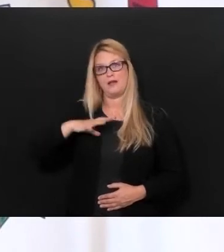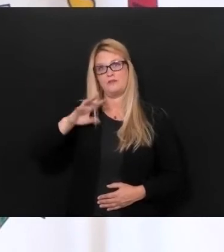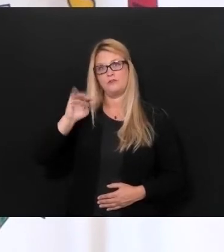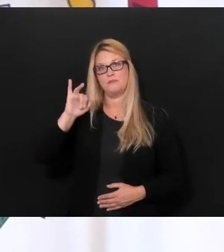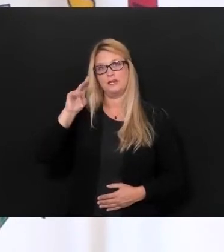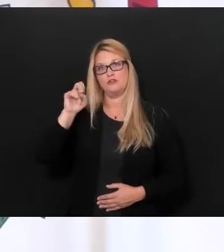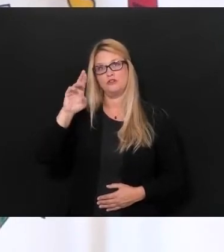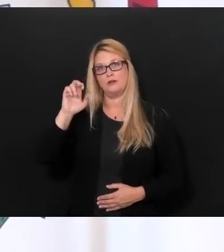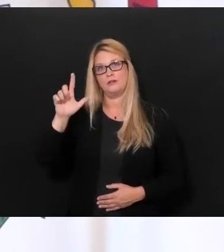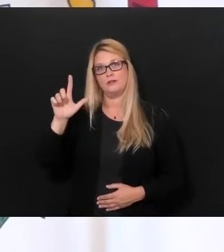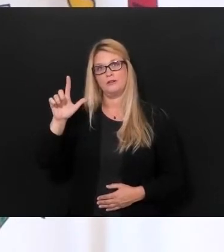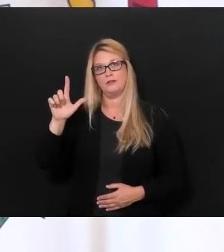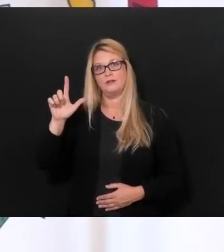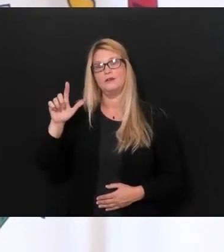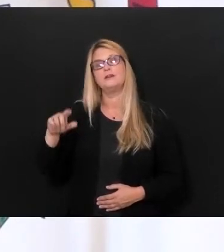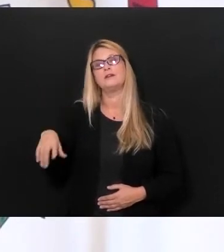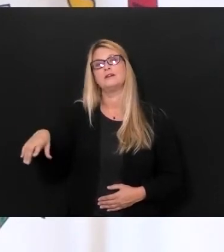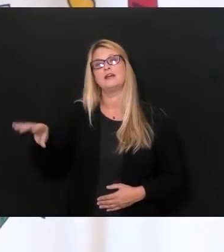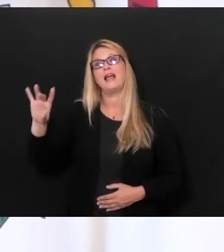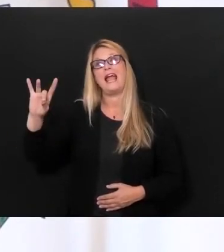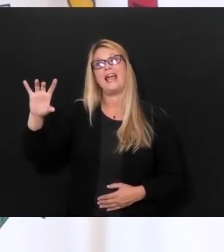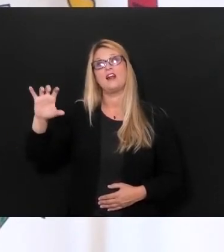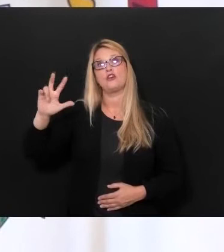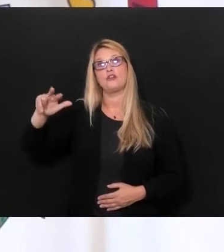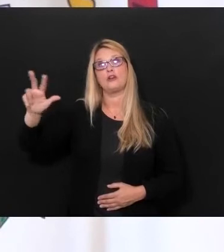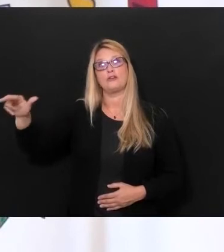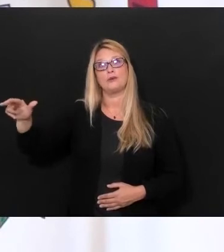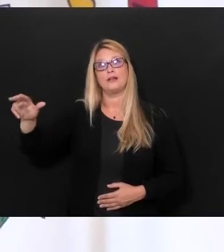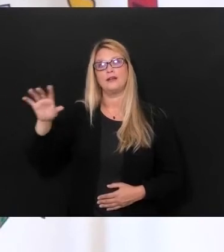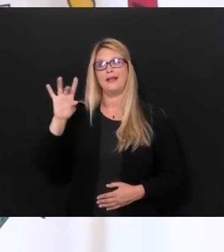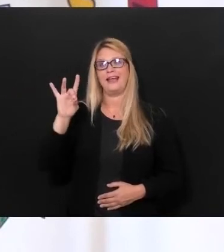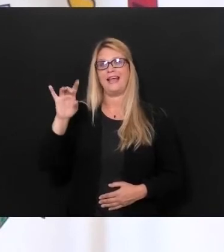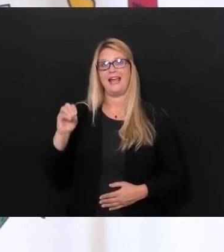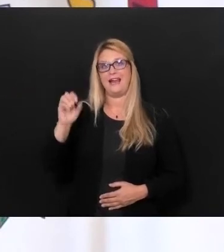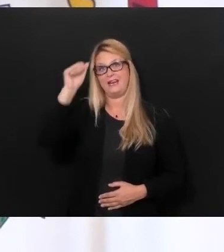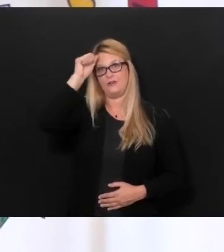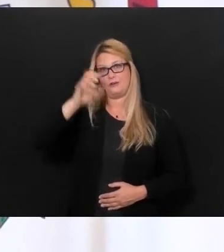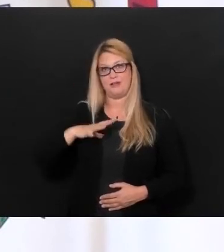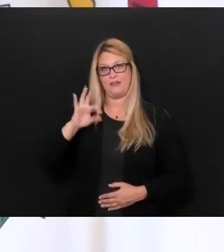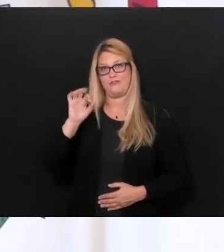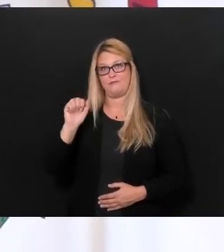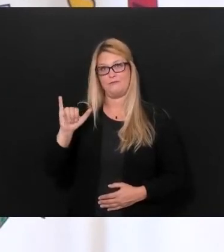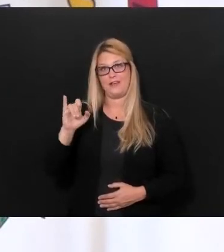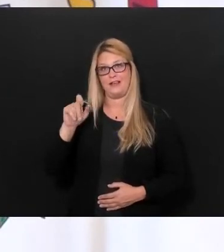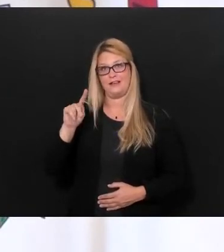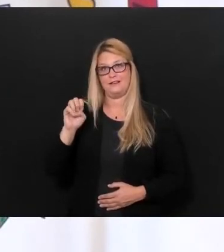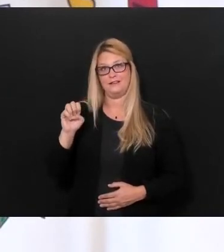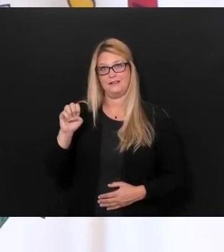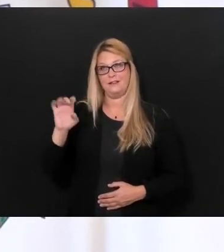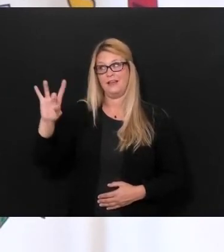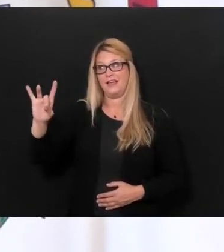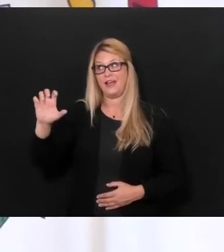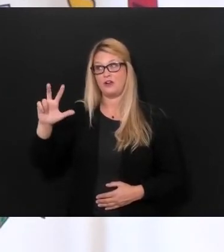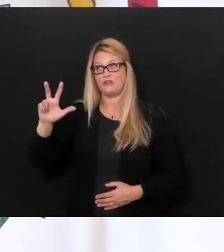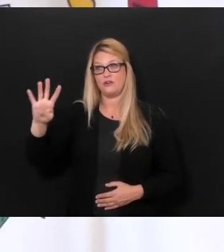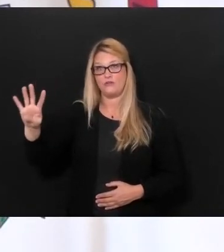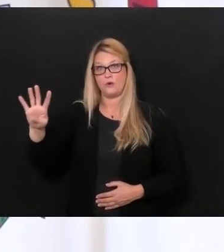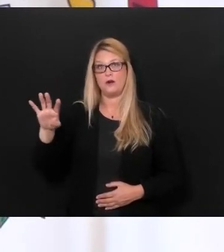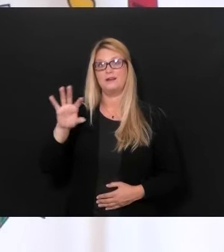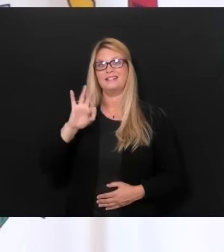County. The 833rd death, an 80-year-old male from Fayette County. The 834th